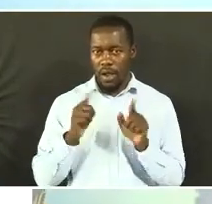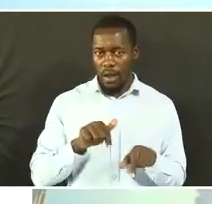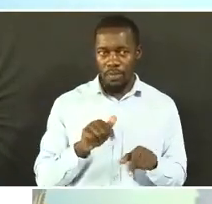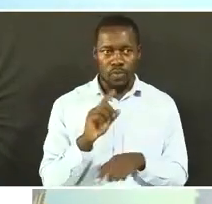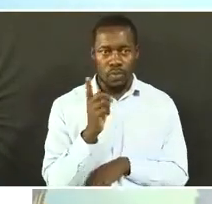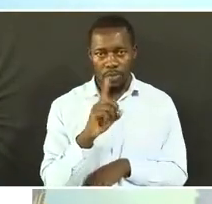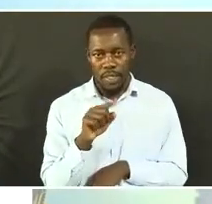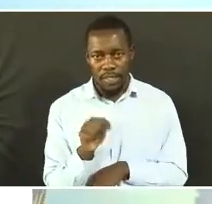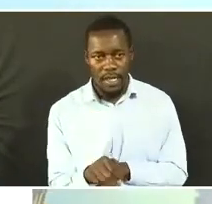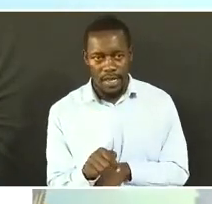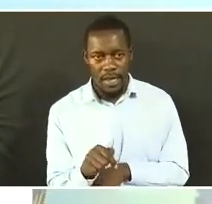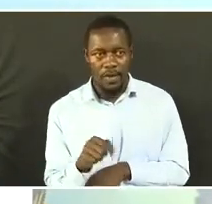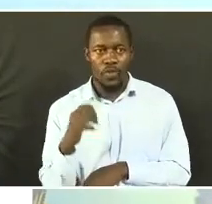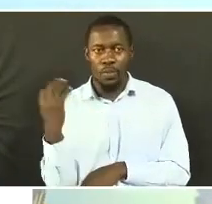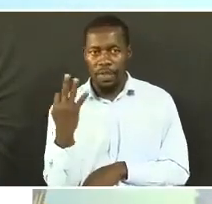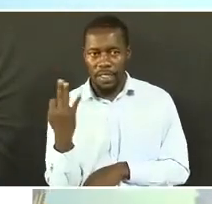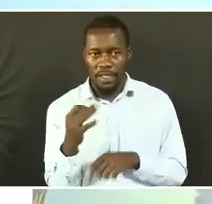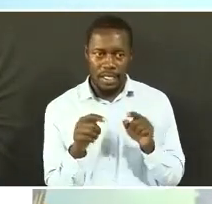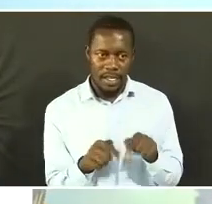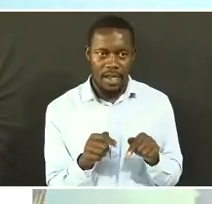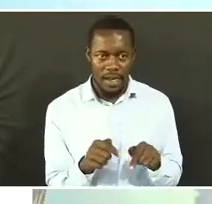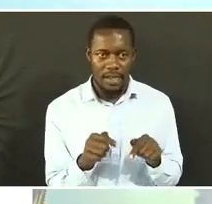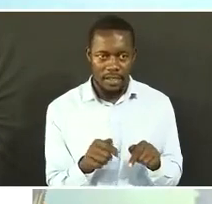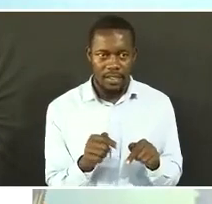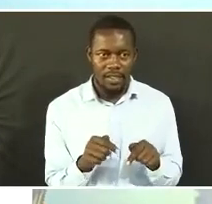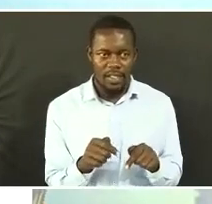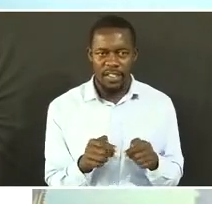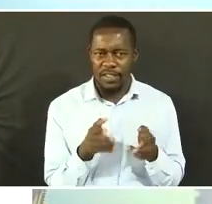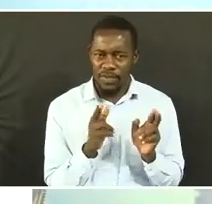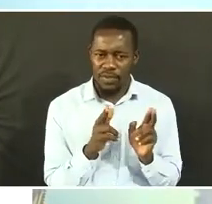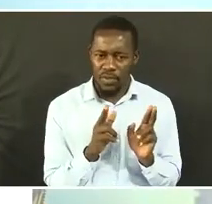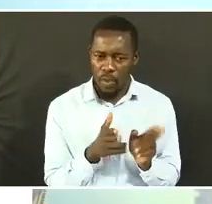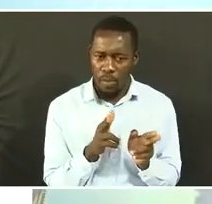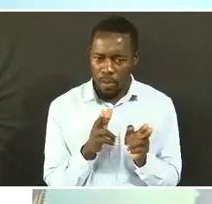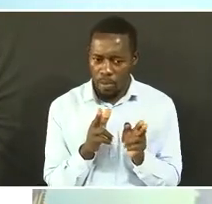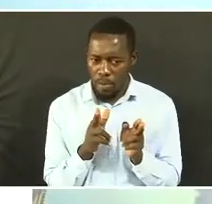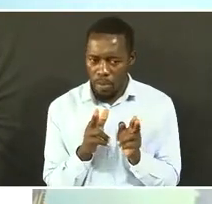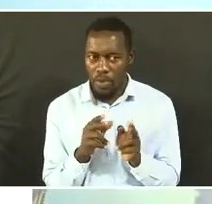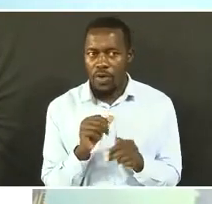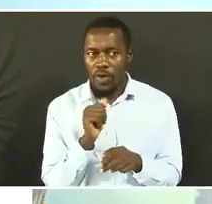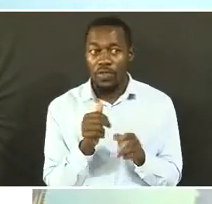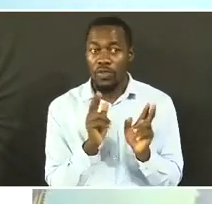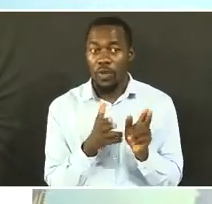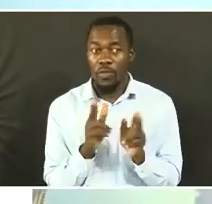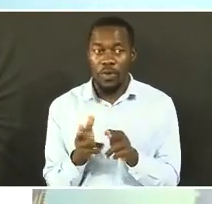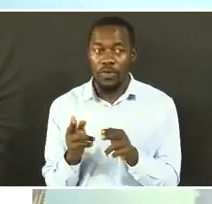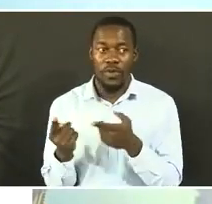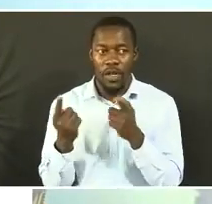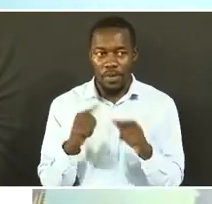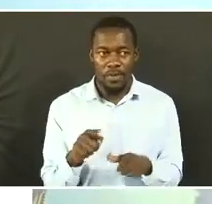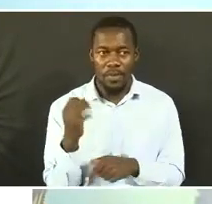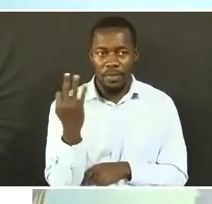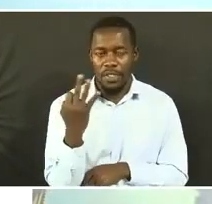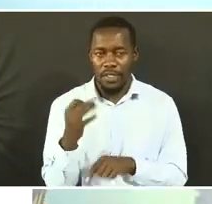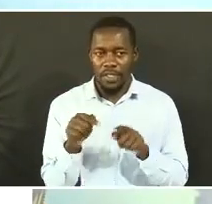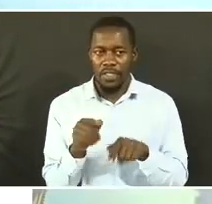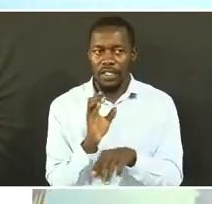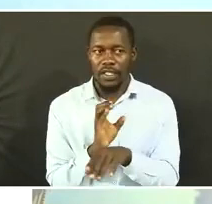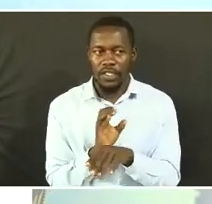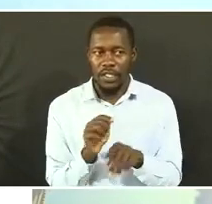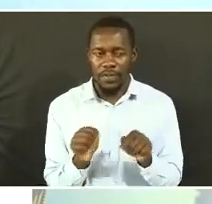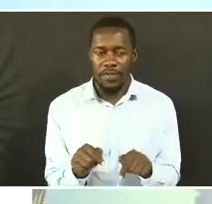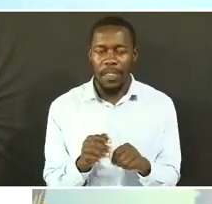doesn't come as a usual opportunity to minister home ground.